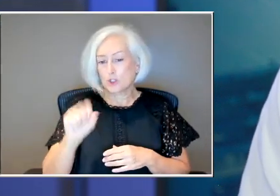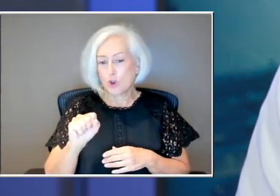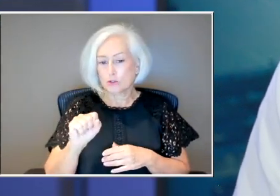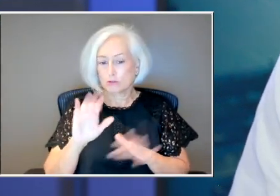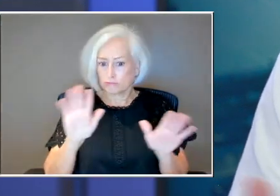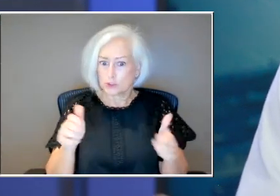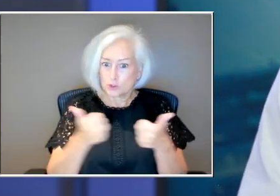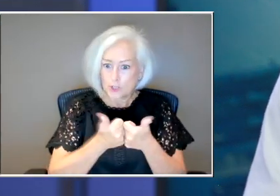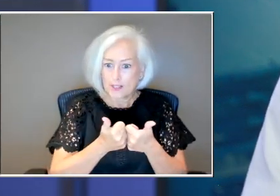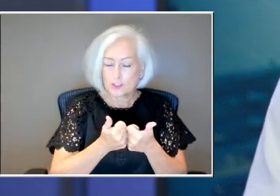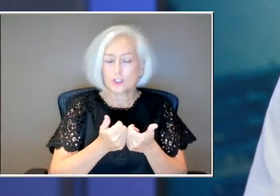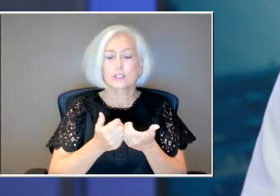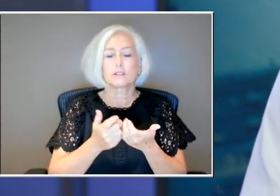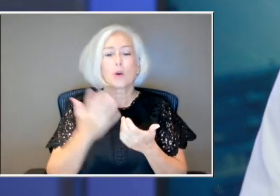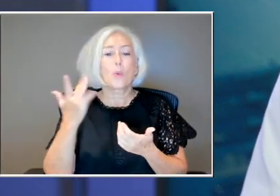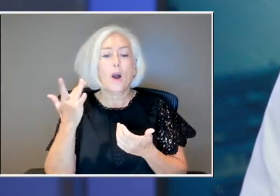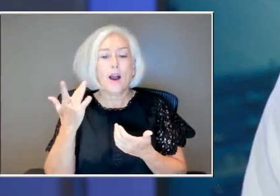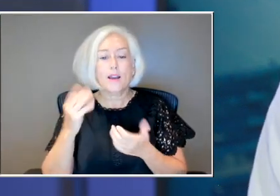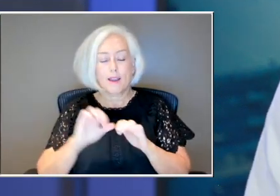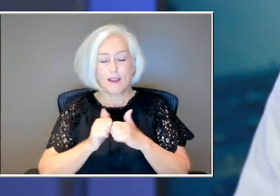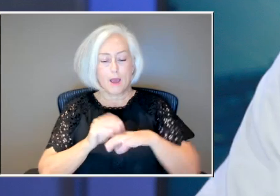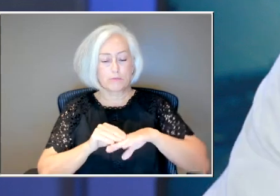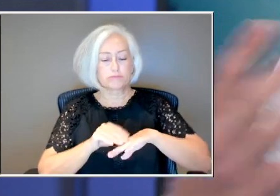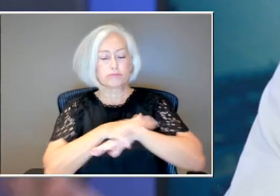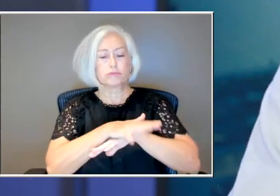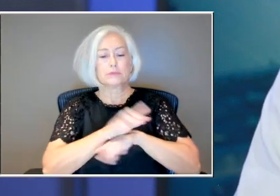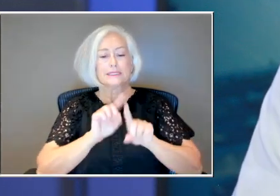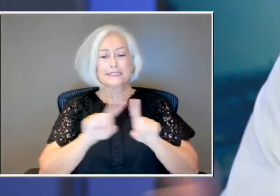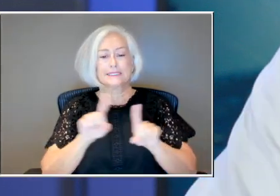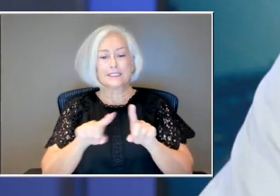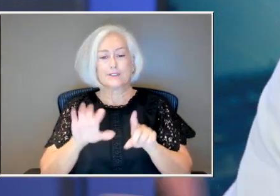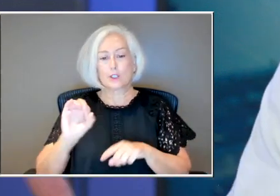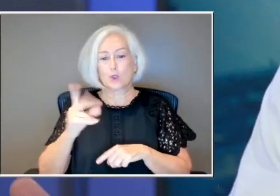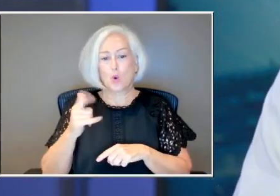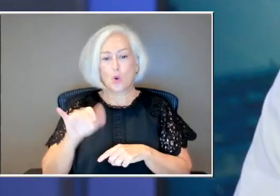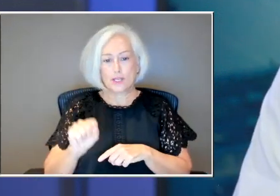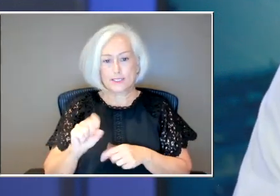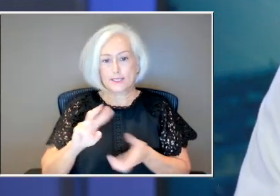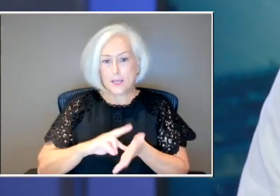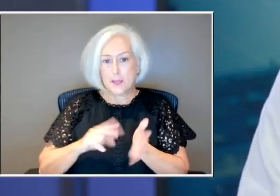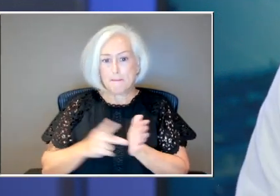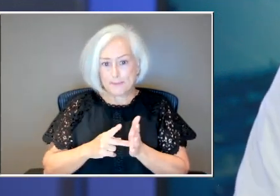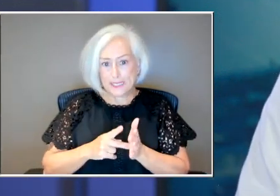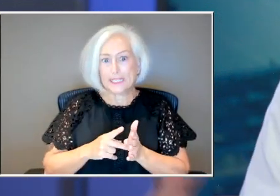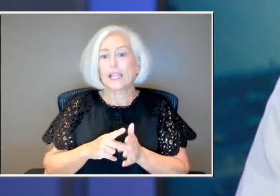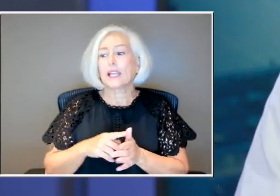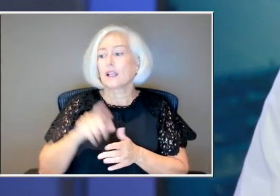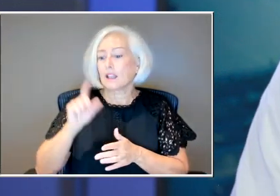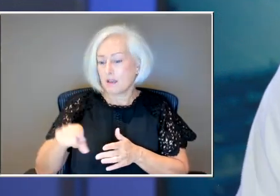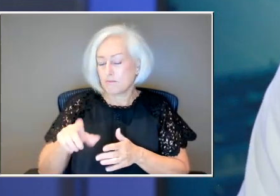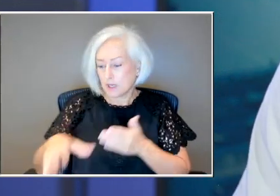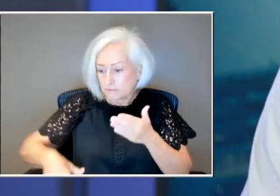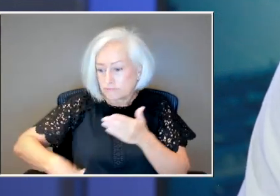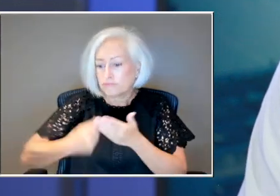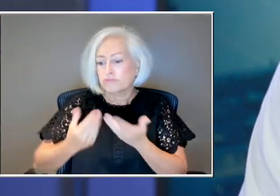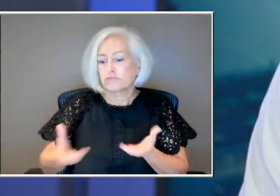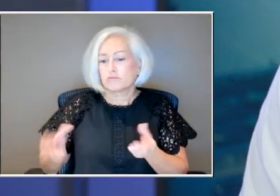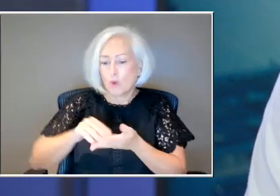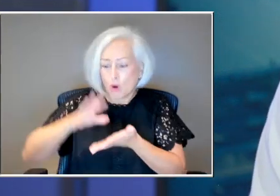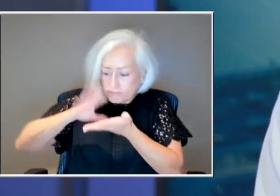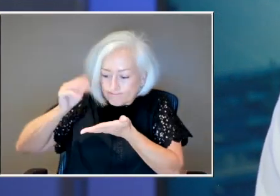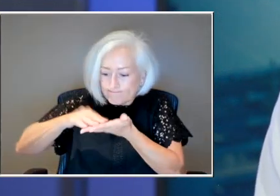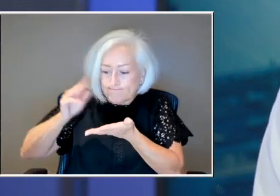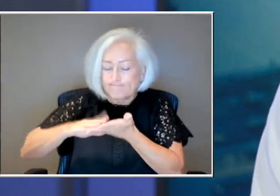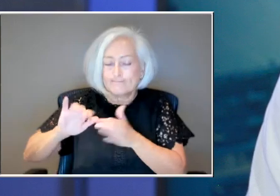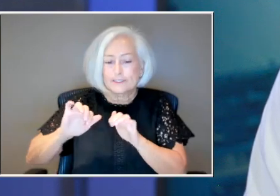And so most endometriosis specialists need additional surgical training even after their residency to become proficient